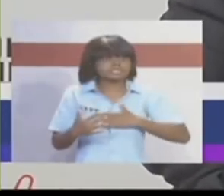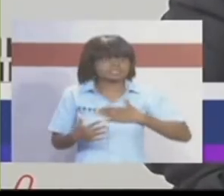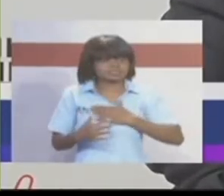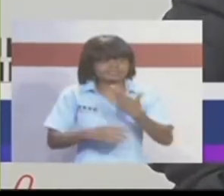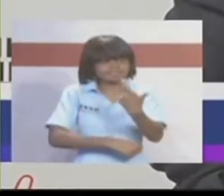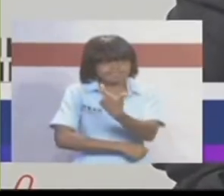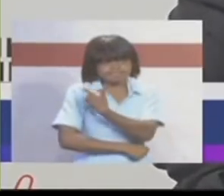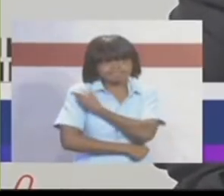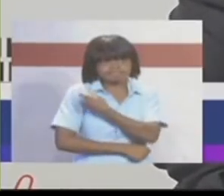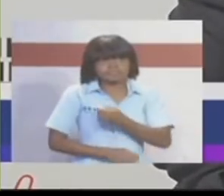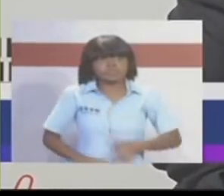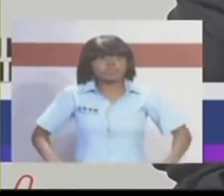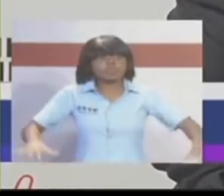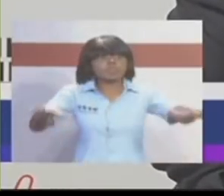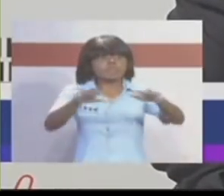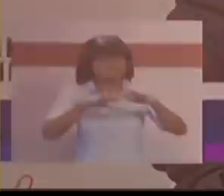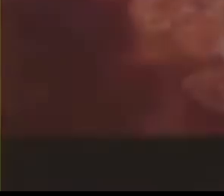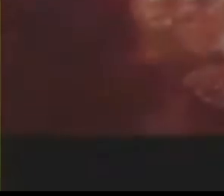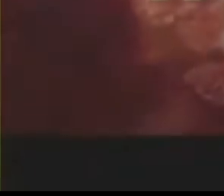Trinidad and Tobago.